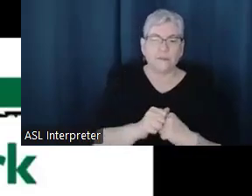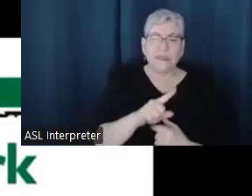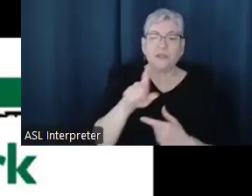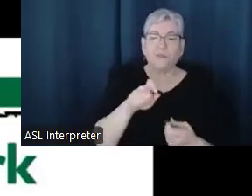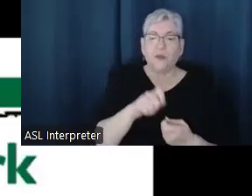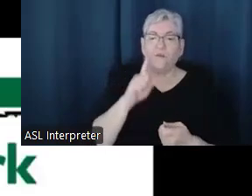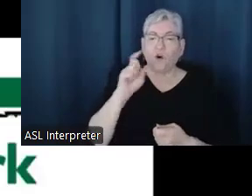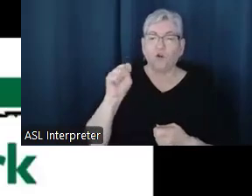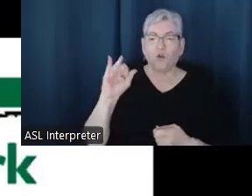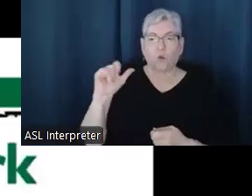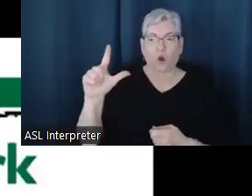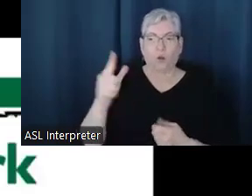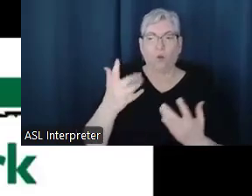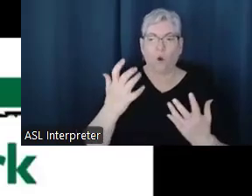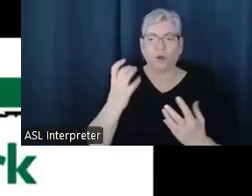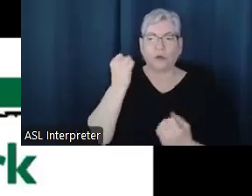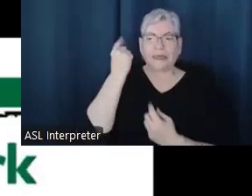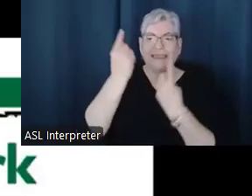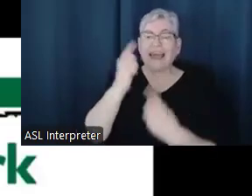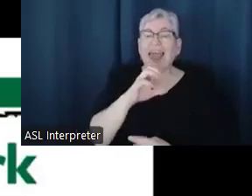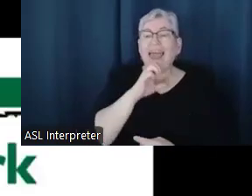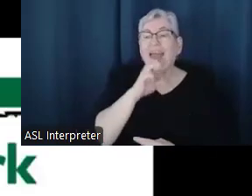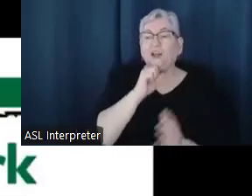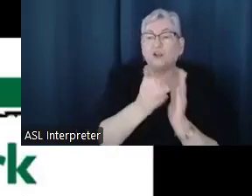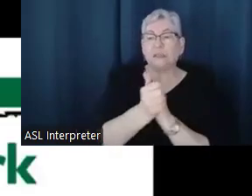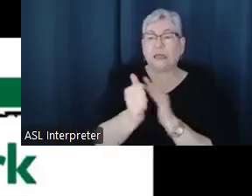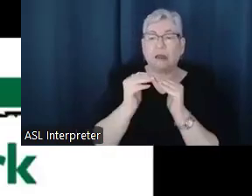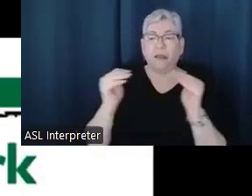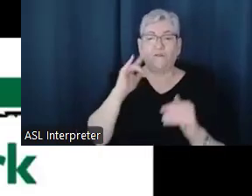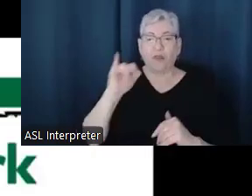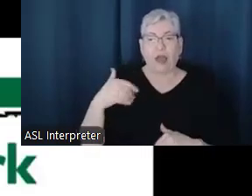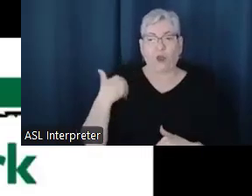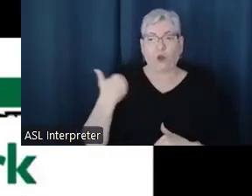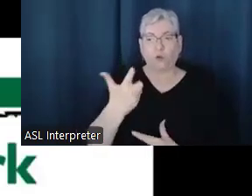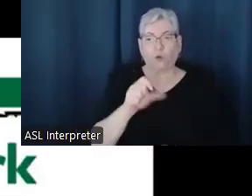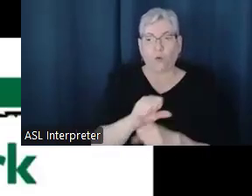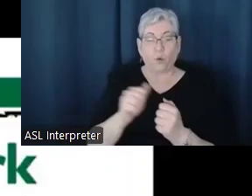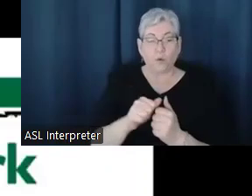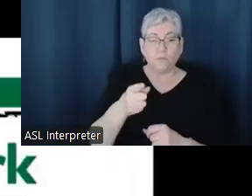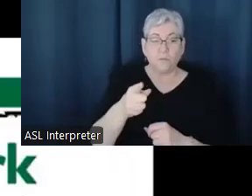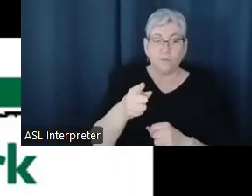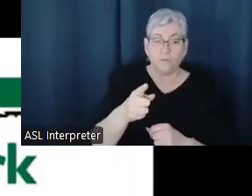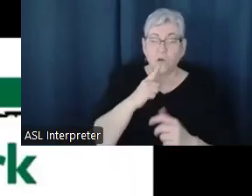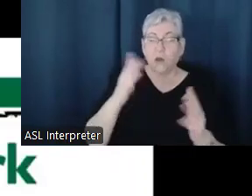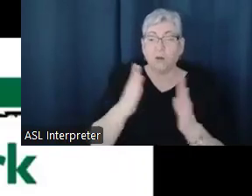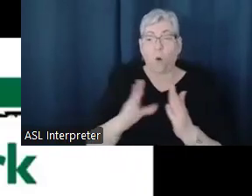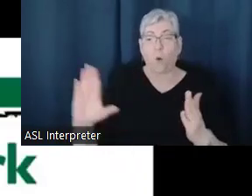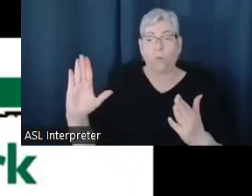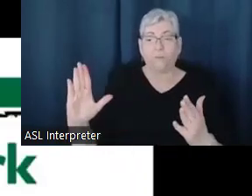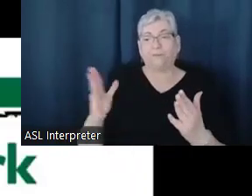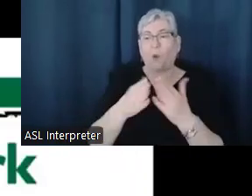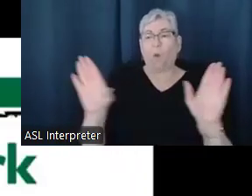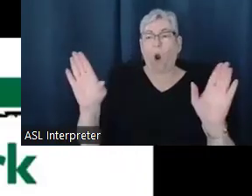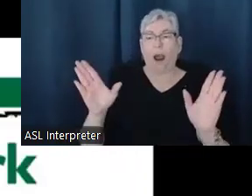we want you to be considering the age and skill level of the youth that you work with. Is it a really wide range? If it is, that tends